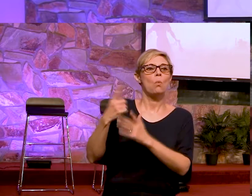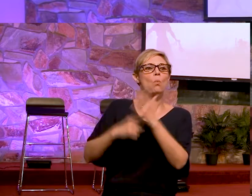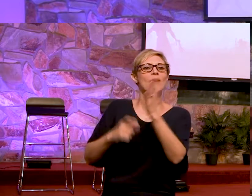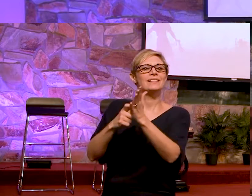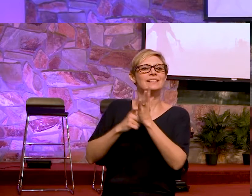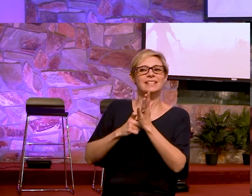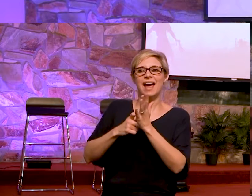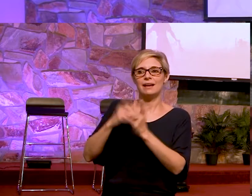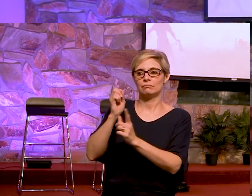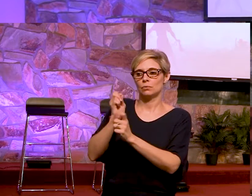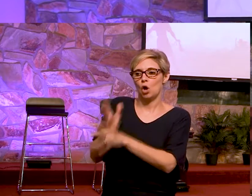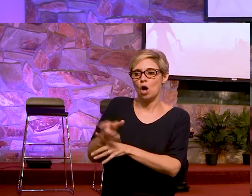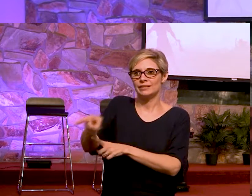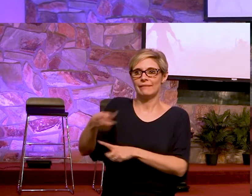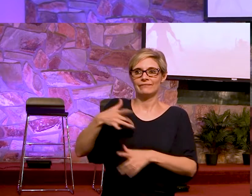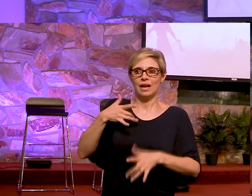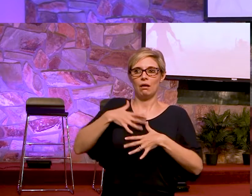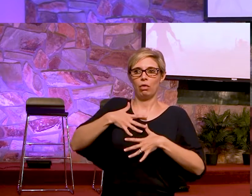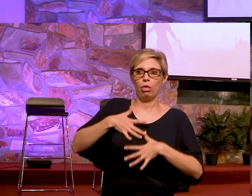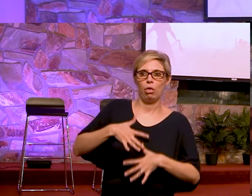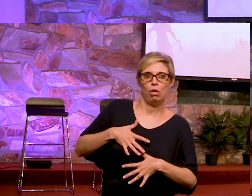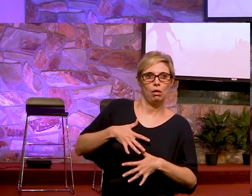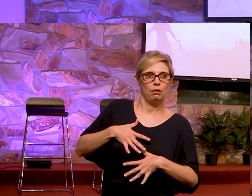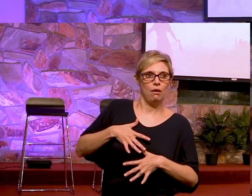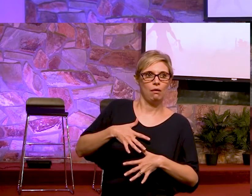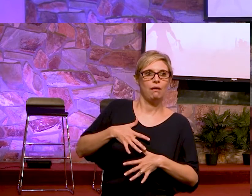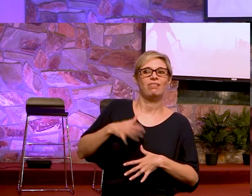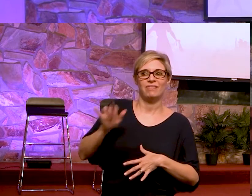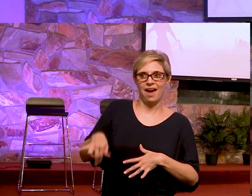What does it take to discourage you?